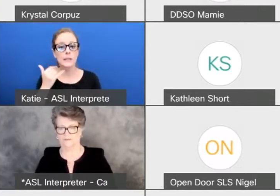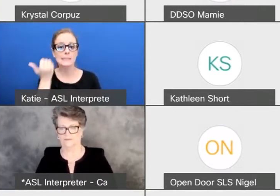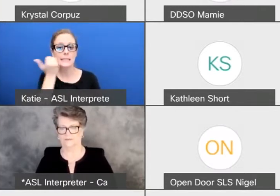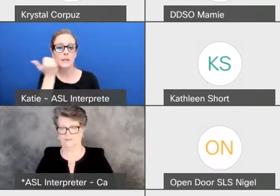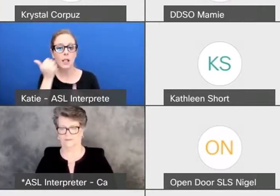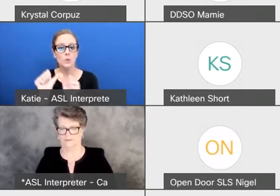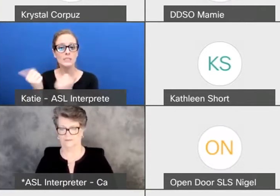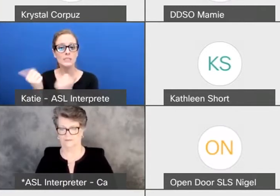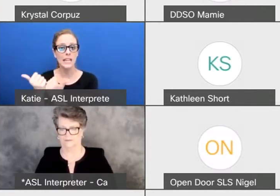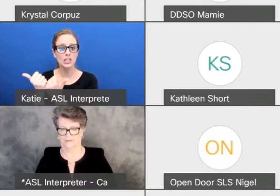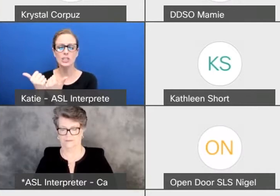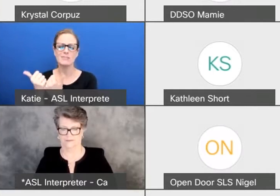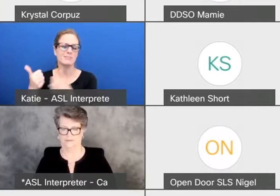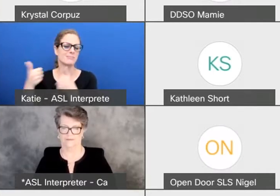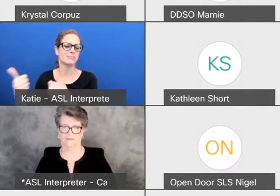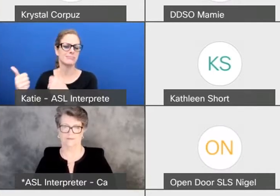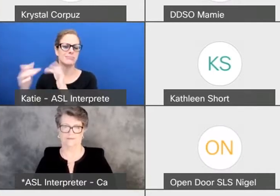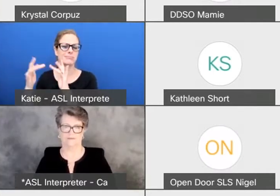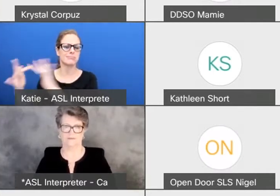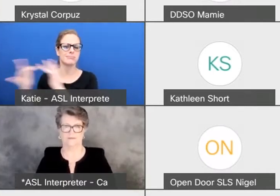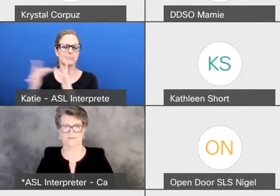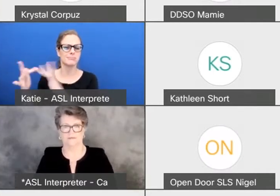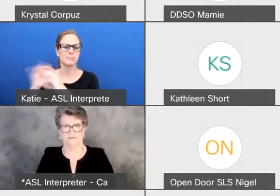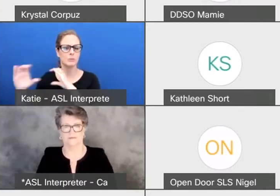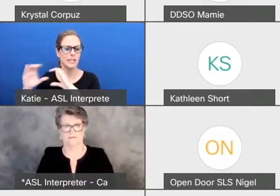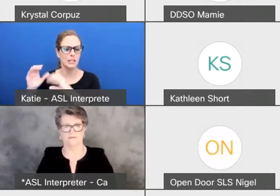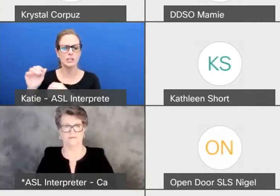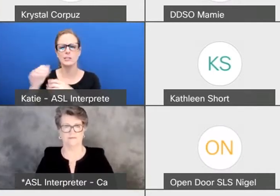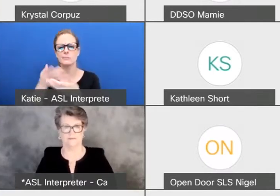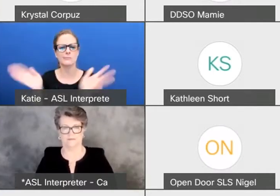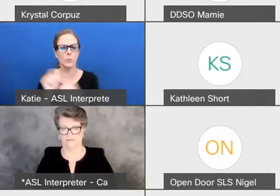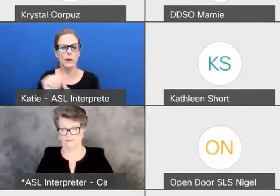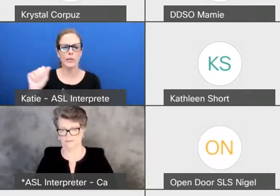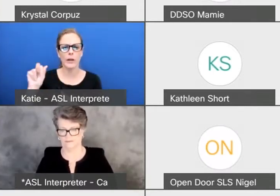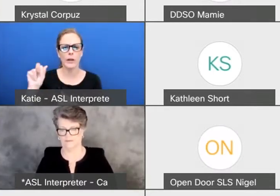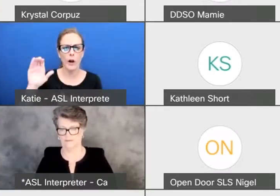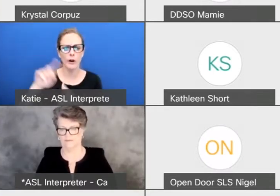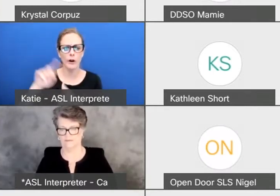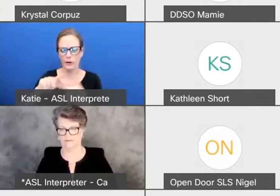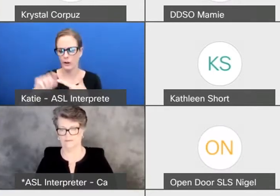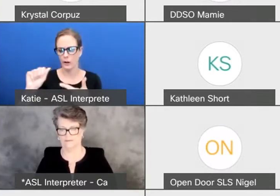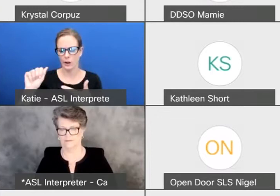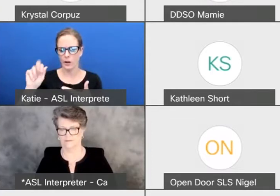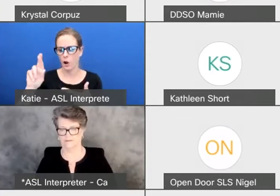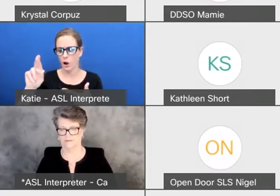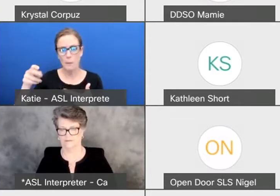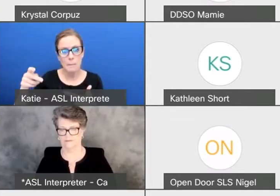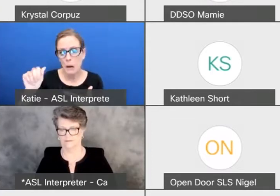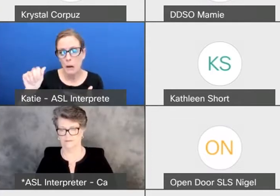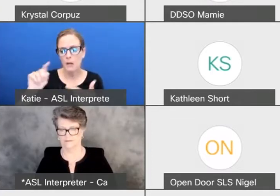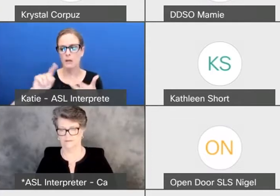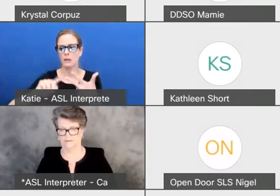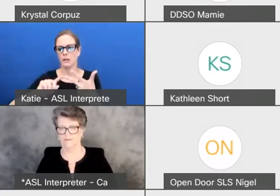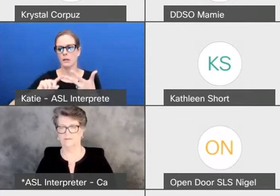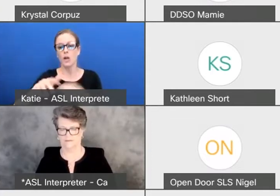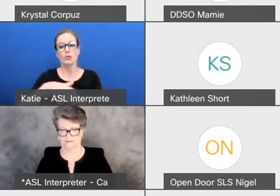in fantastic communication with a huge team of people, the ARC, ARCA, certainly us as a regional